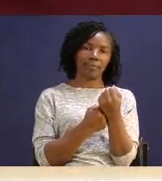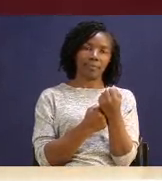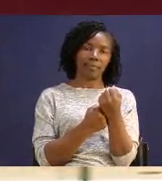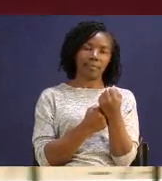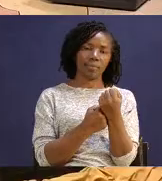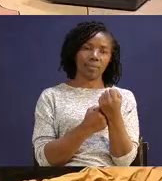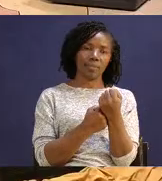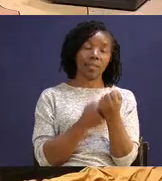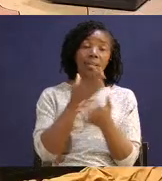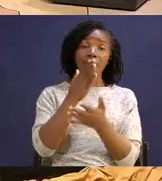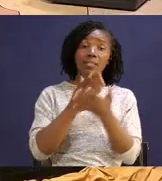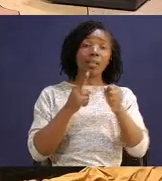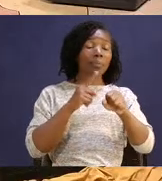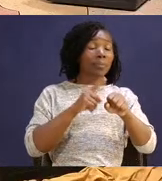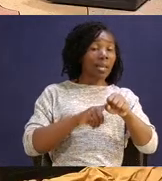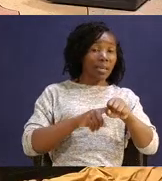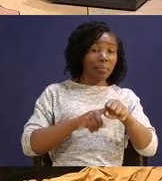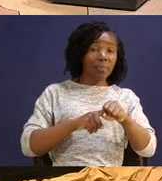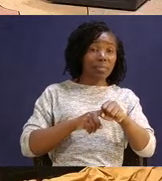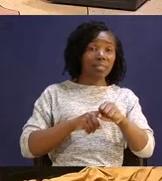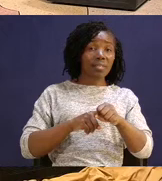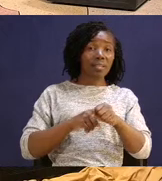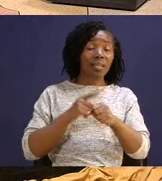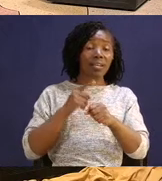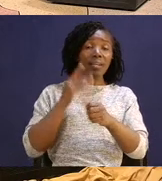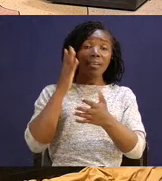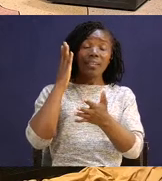Tell your neighbor, there comes a time when you wake up to reality.